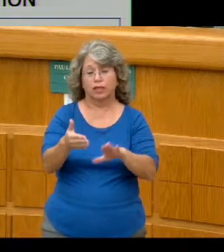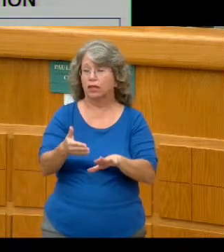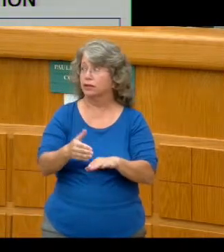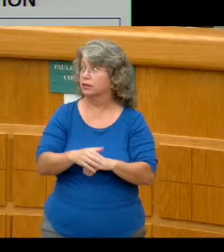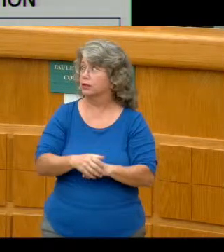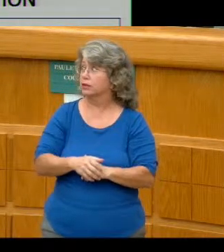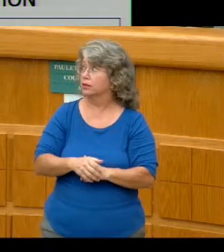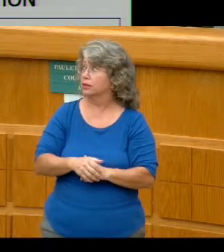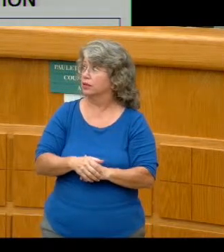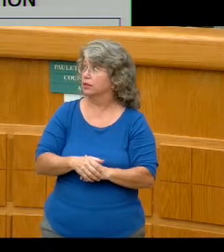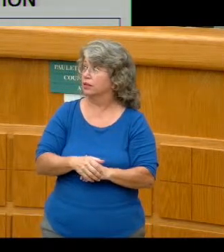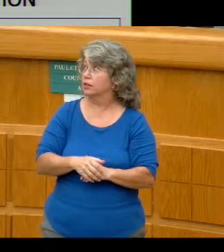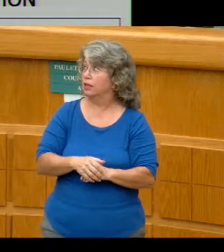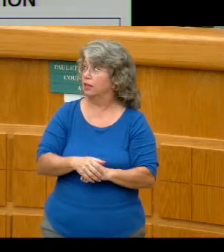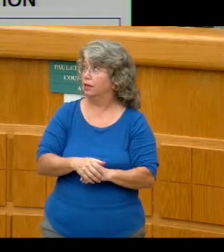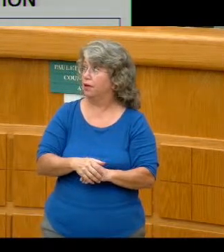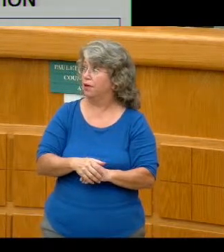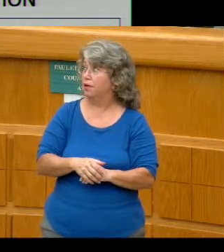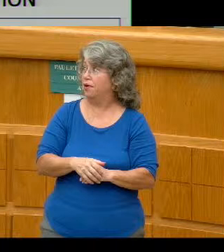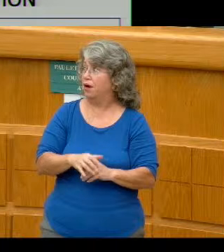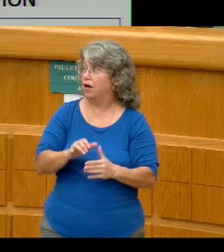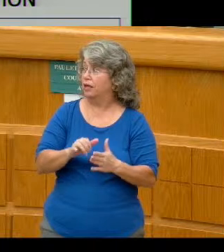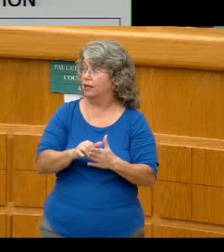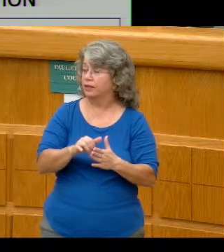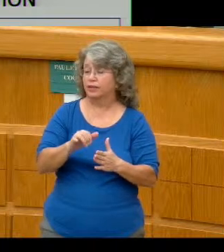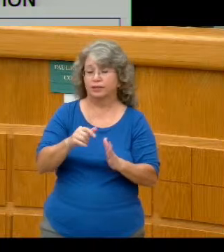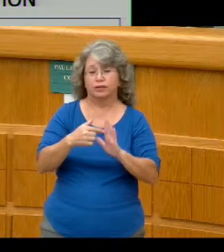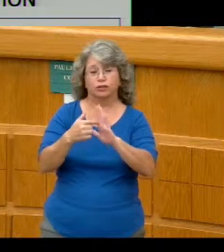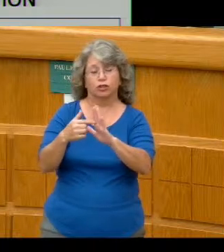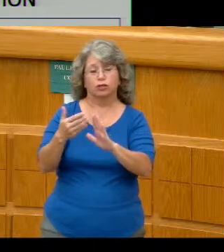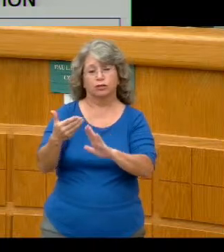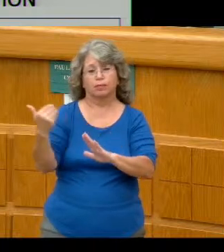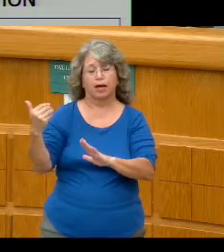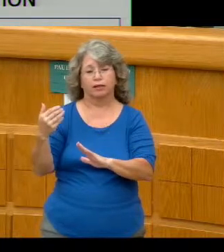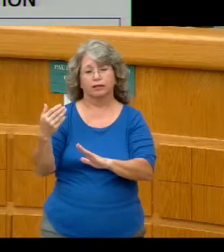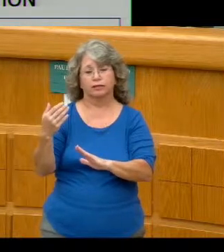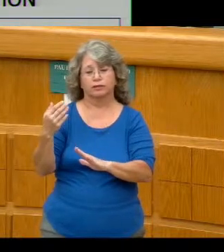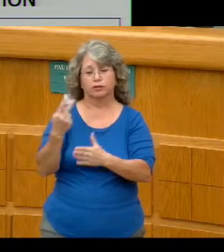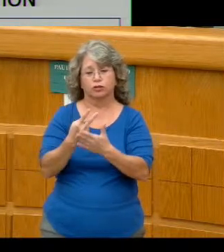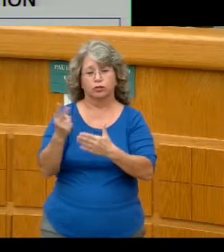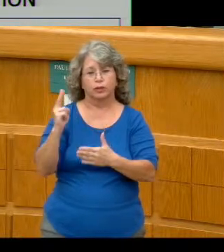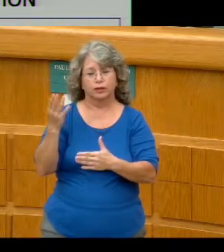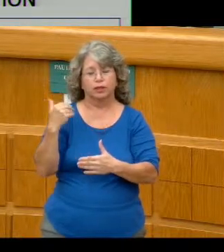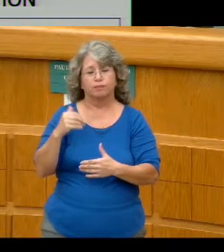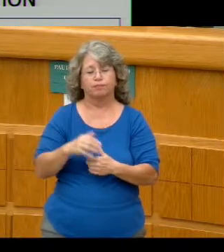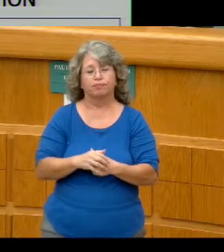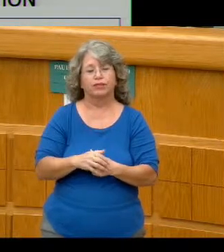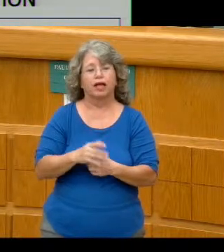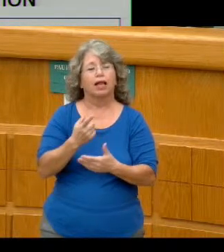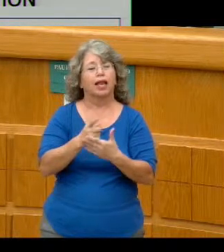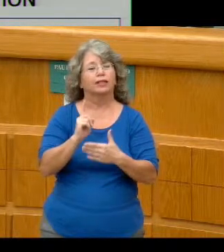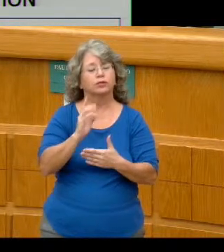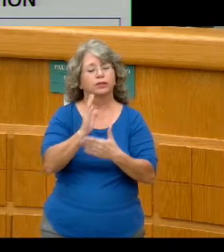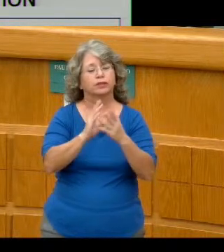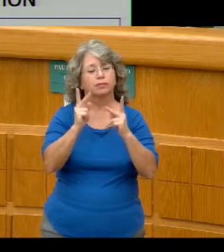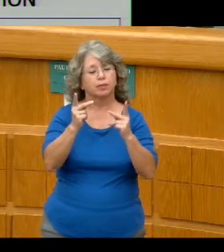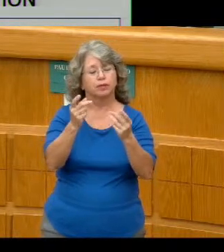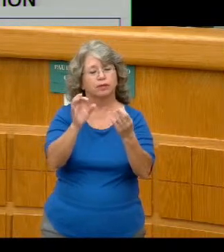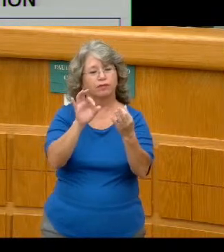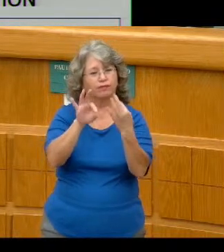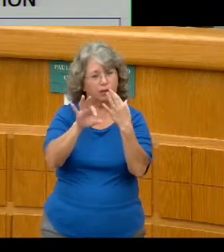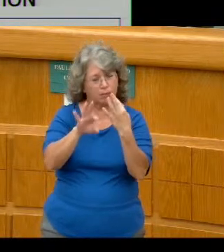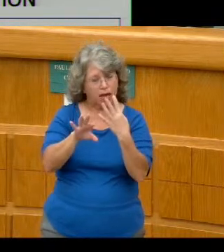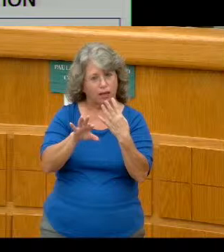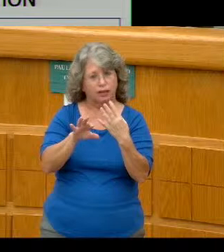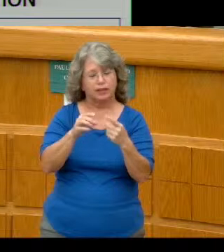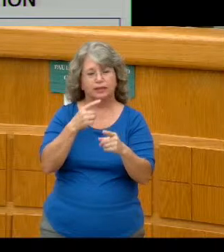up to that 14 days ago where we're not sure about the data points here. We got some feedback last week that when we provide this additional data,